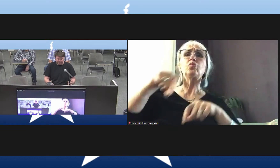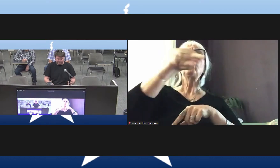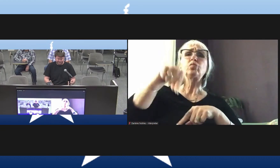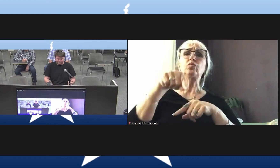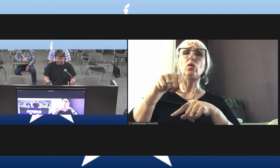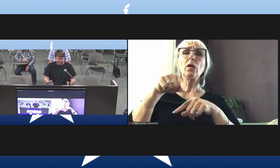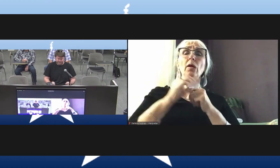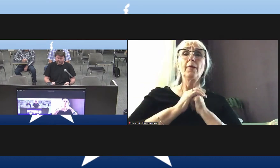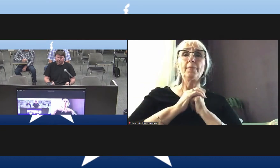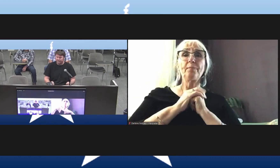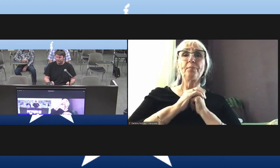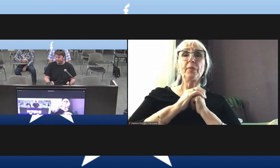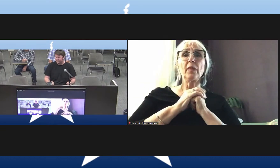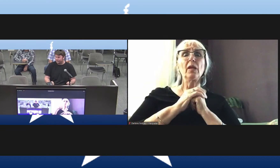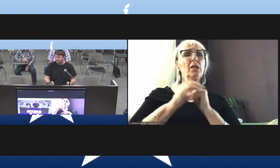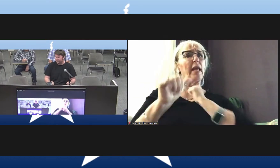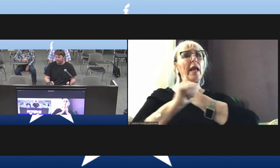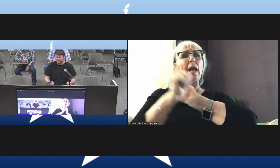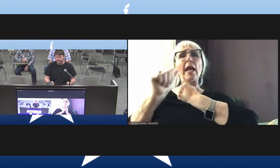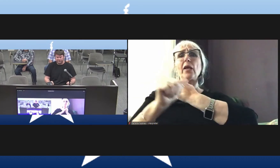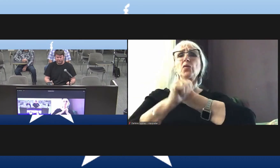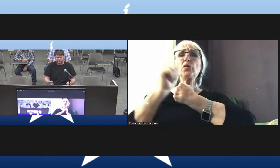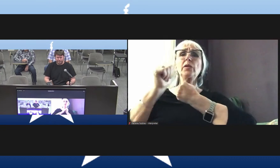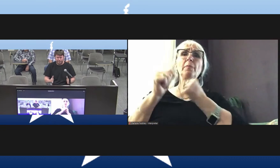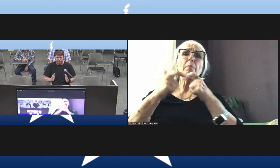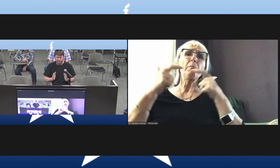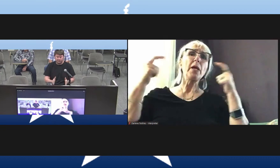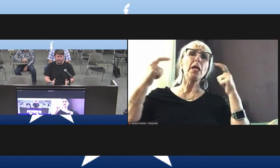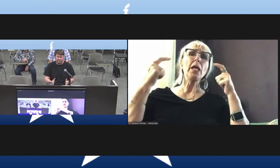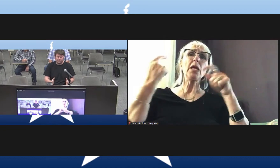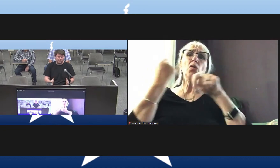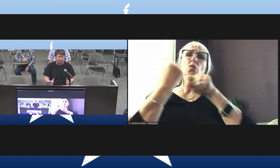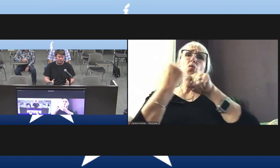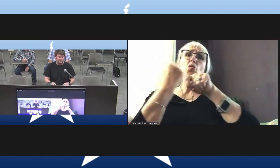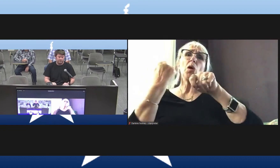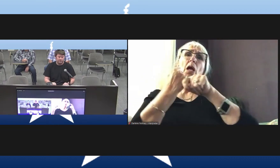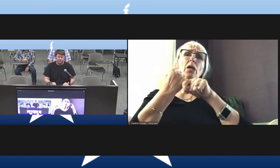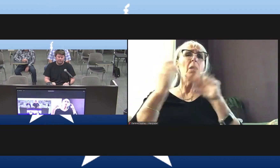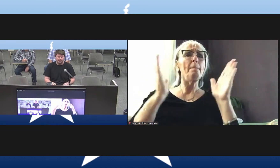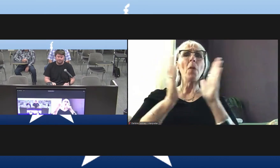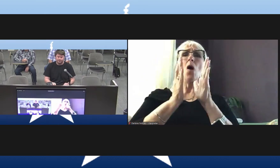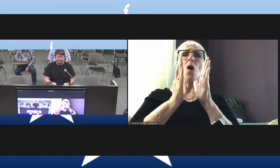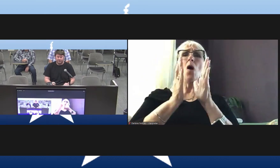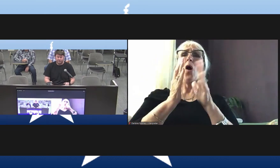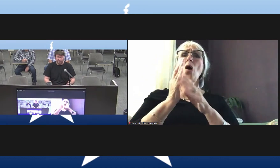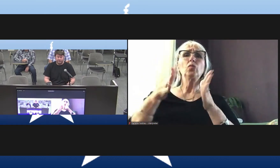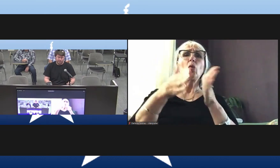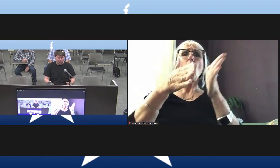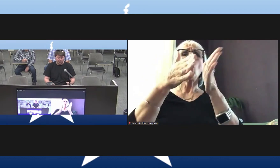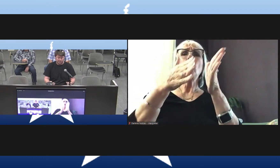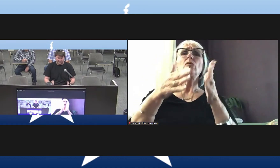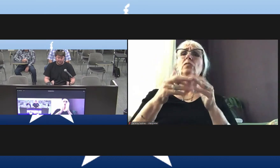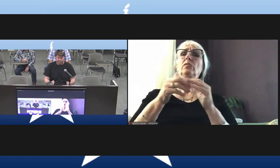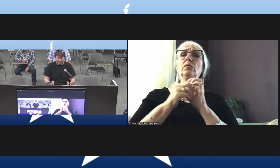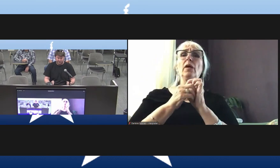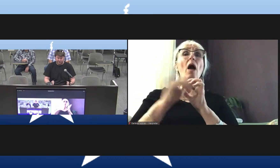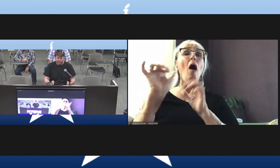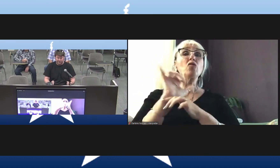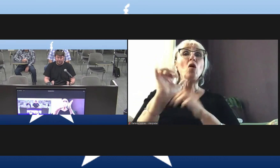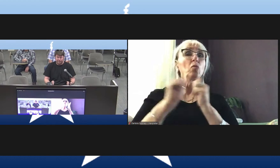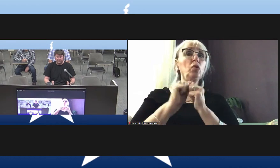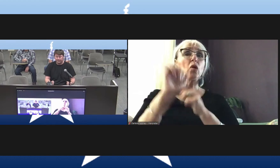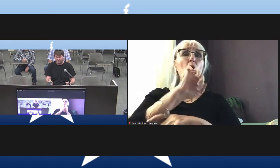very dangerous with those big trucks going through that small road. even with cars, when I'm driving, trying to,